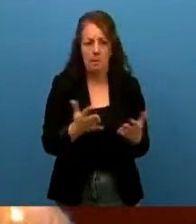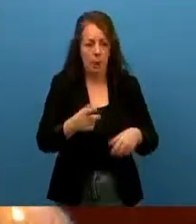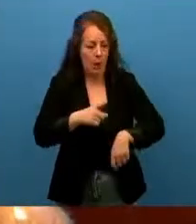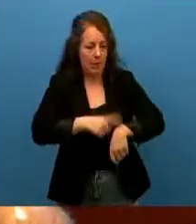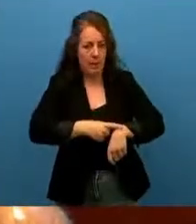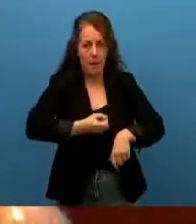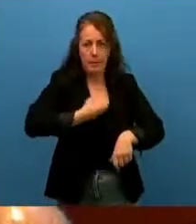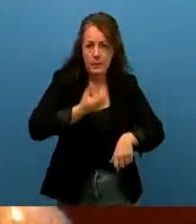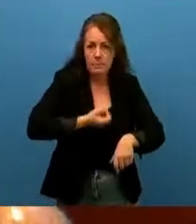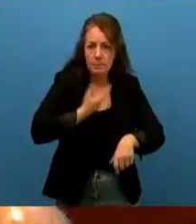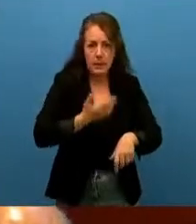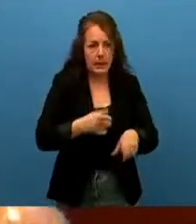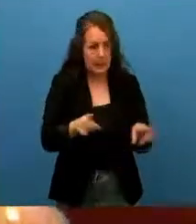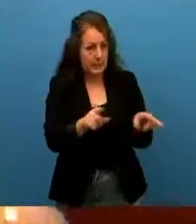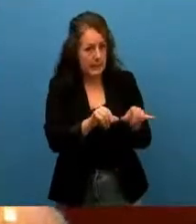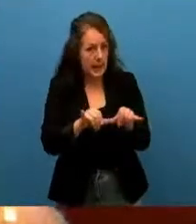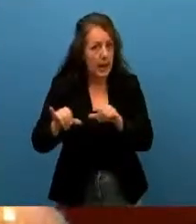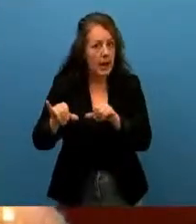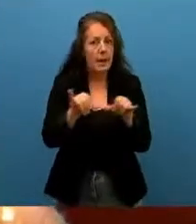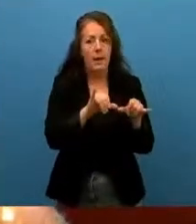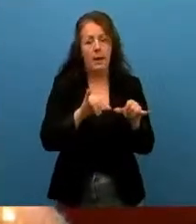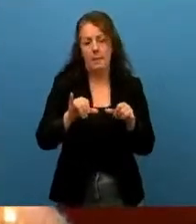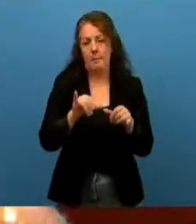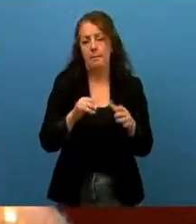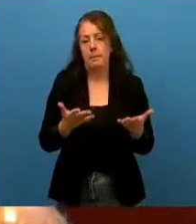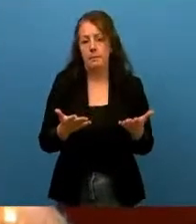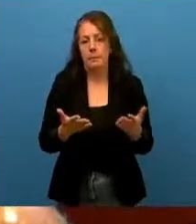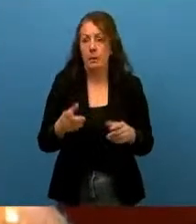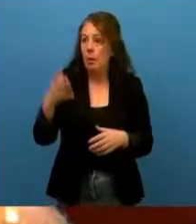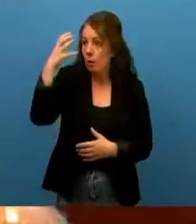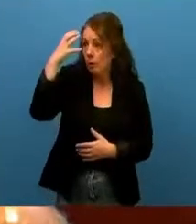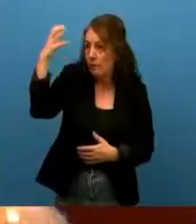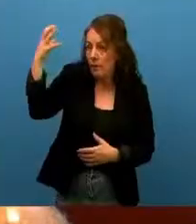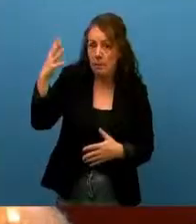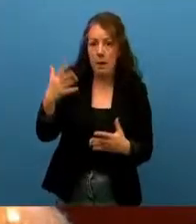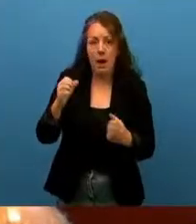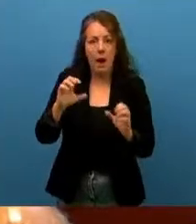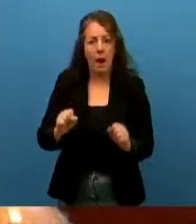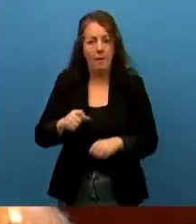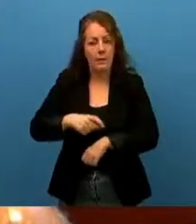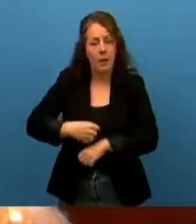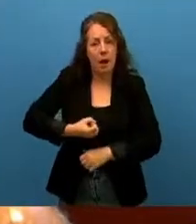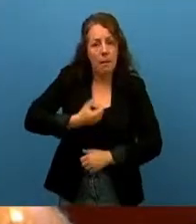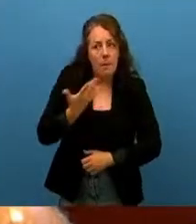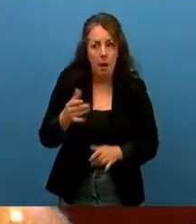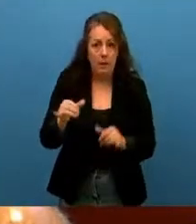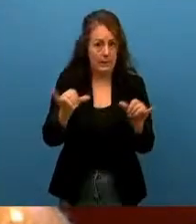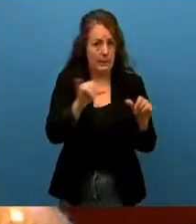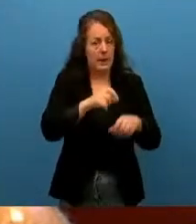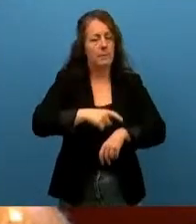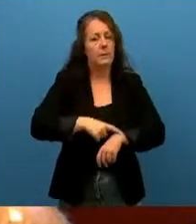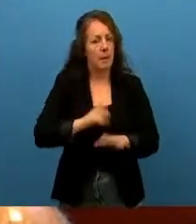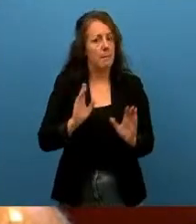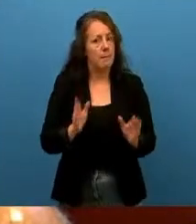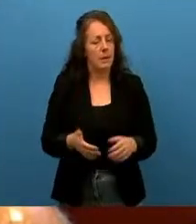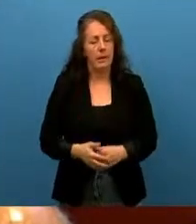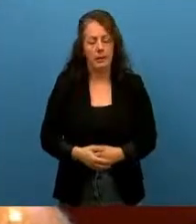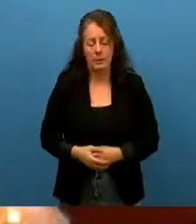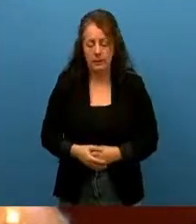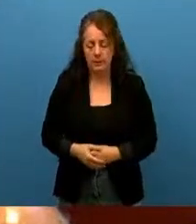equivalent to those granted to national human rights institutions and NGOs. There's also a need to ensure adequate